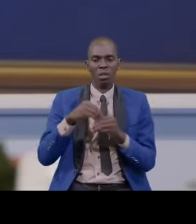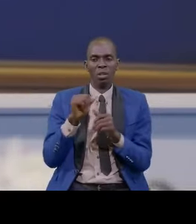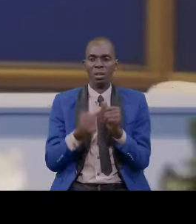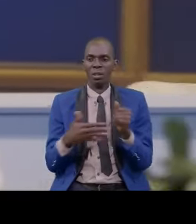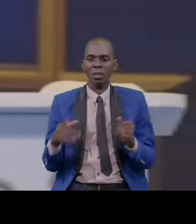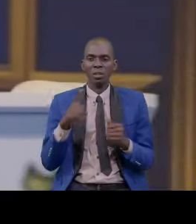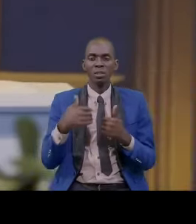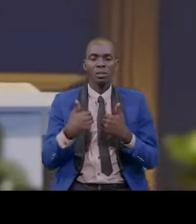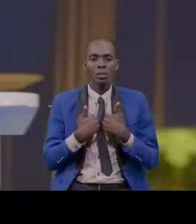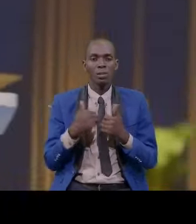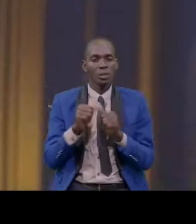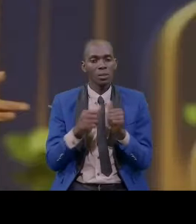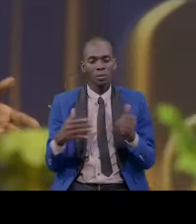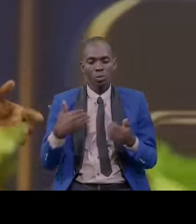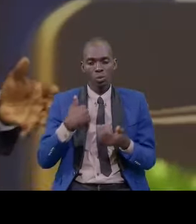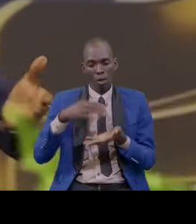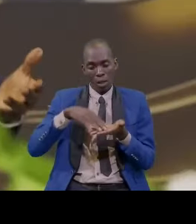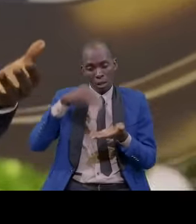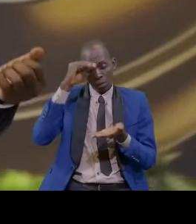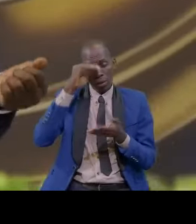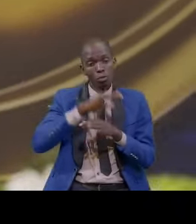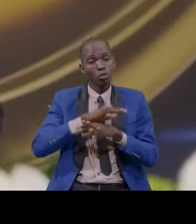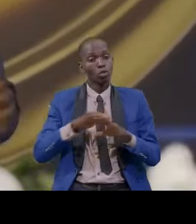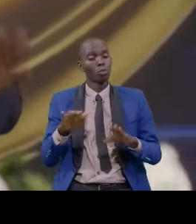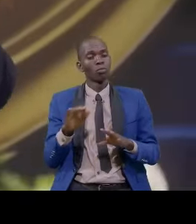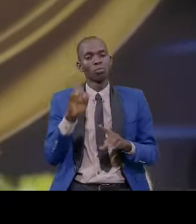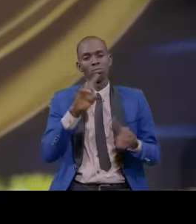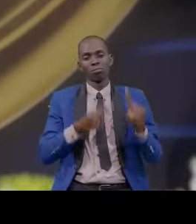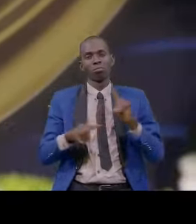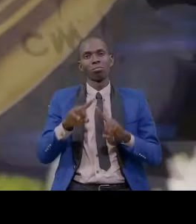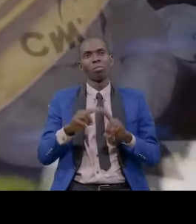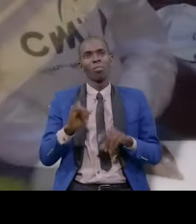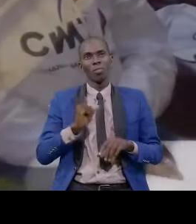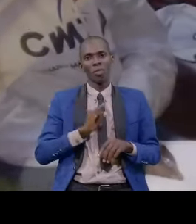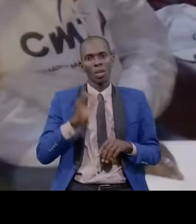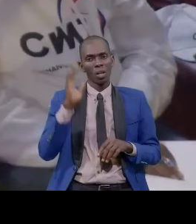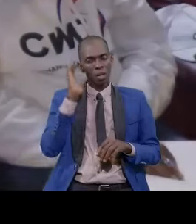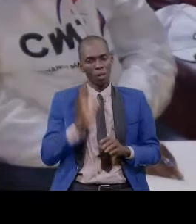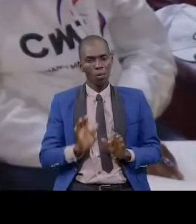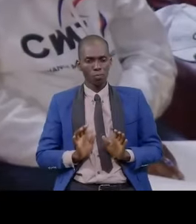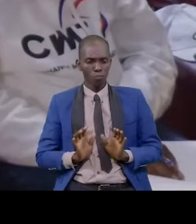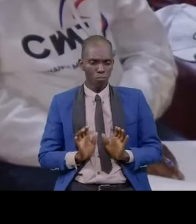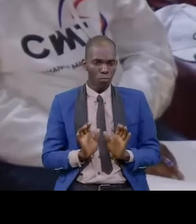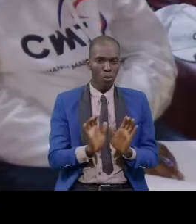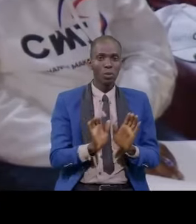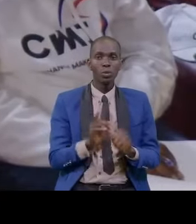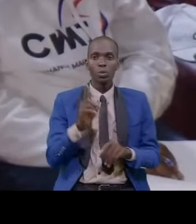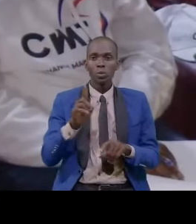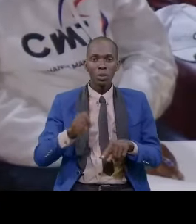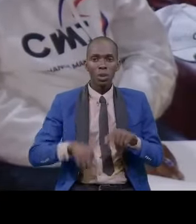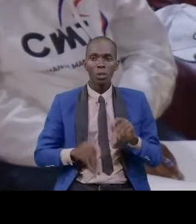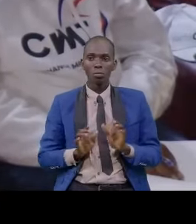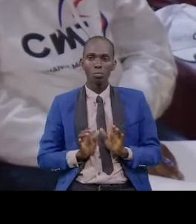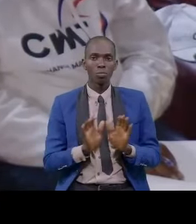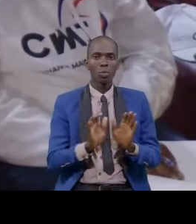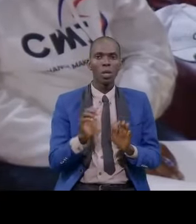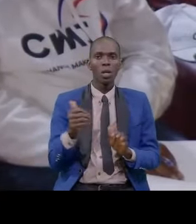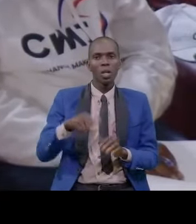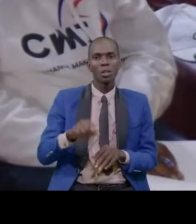learned, and don't say, okay, I'm going to push him. You cannot push anybody to Christ. Teach